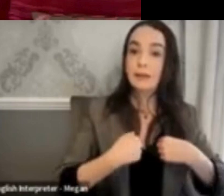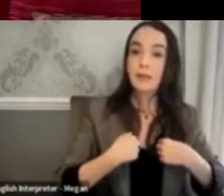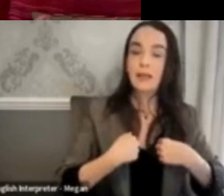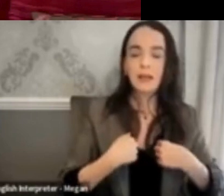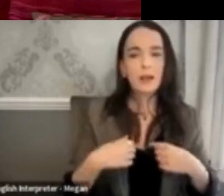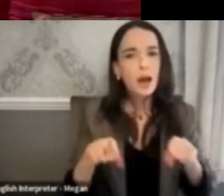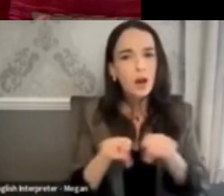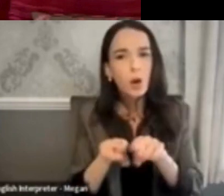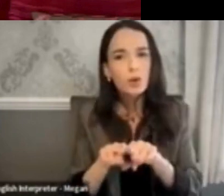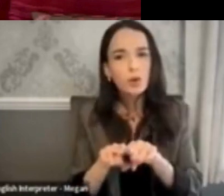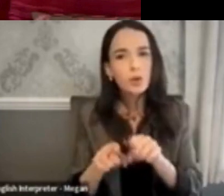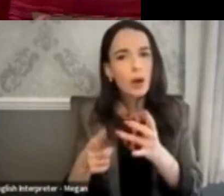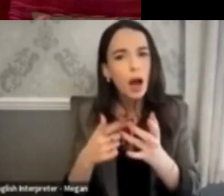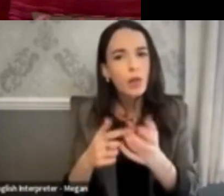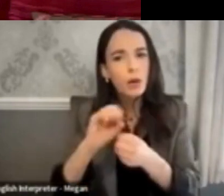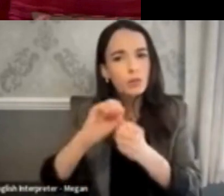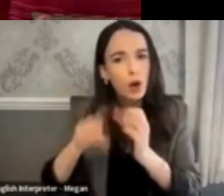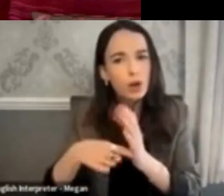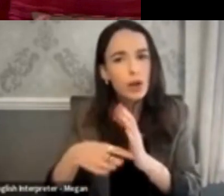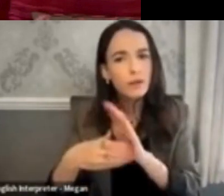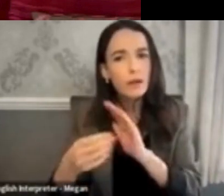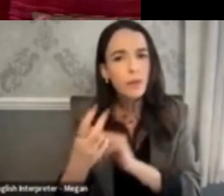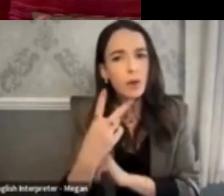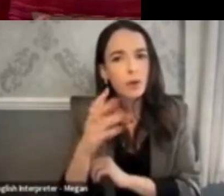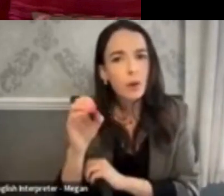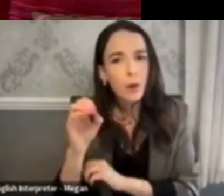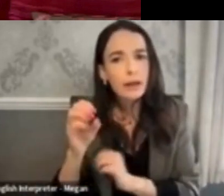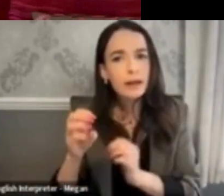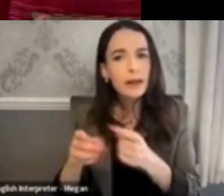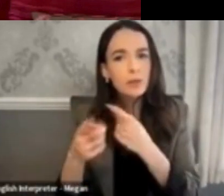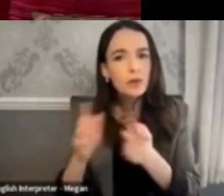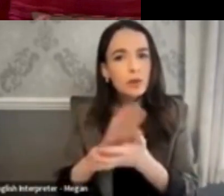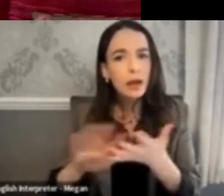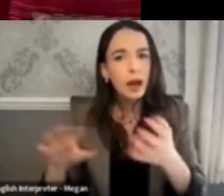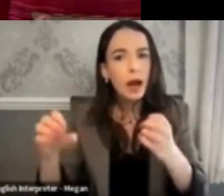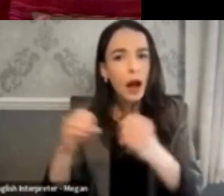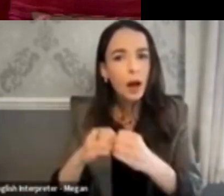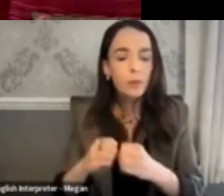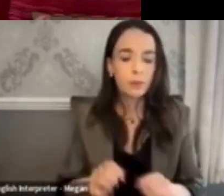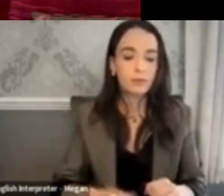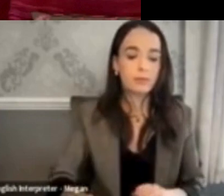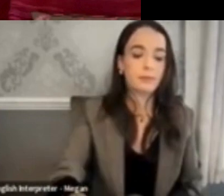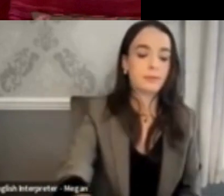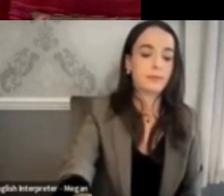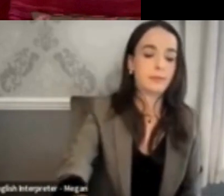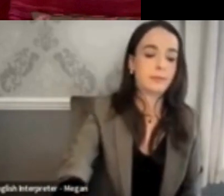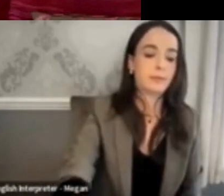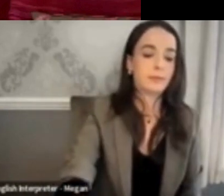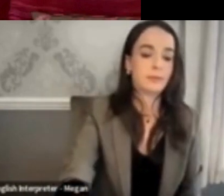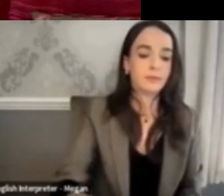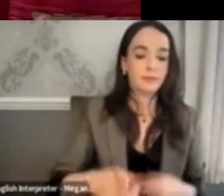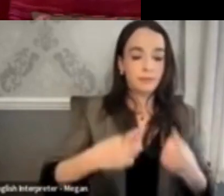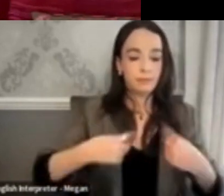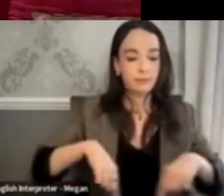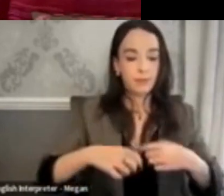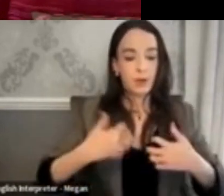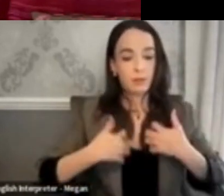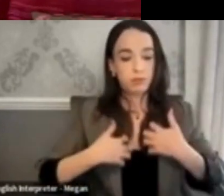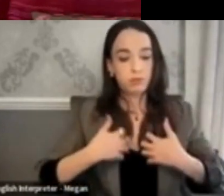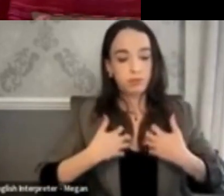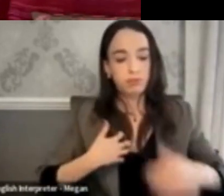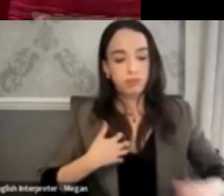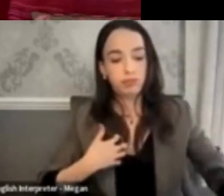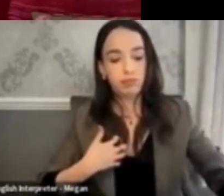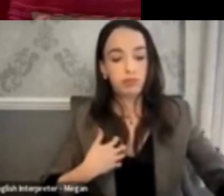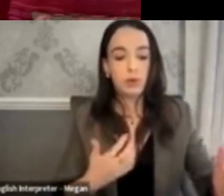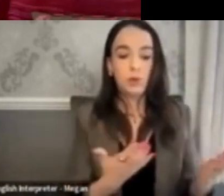hubs. We were also delighted to welcome Newham Music to our national portfolio last year.